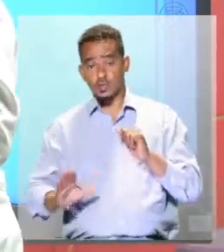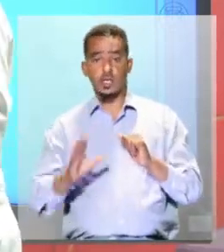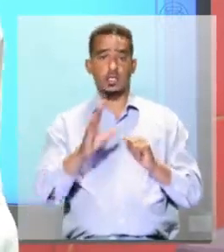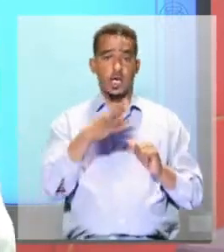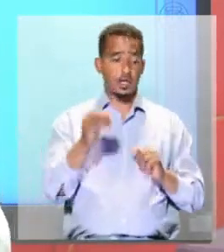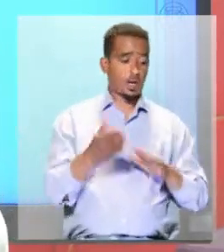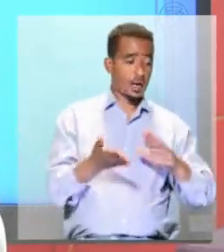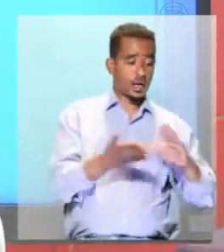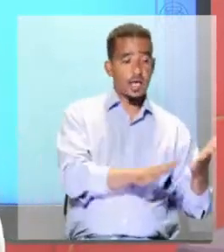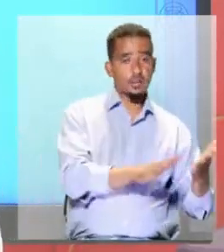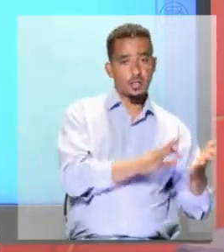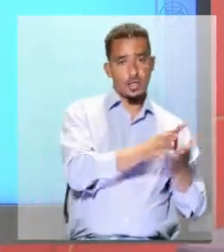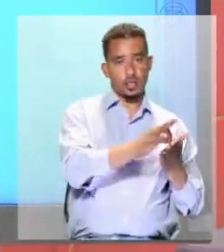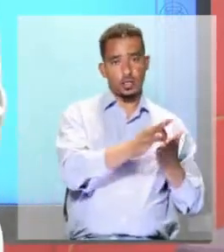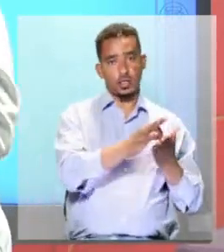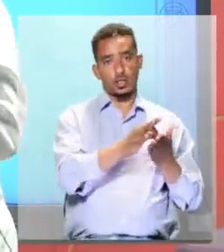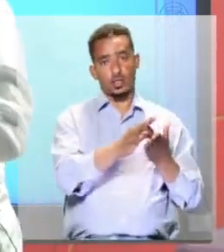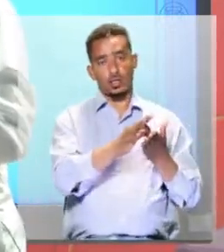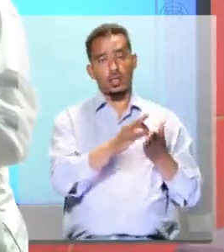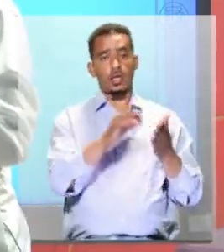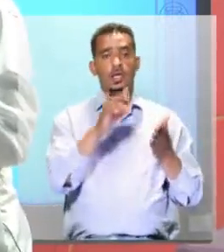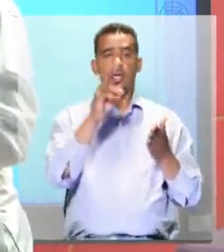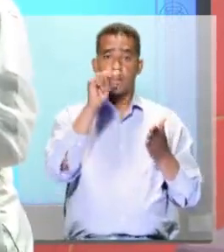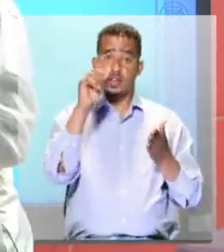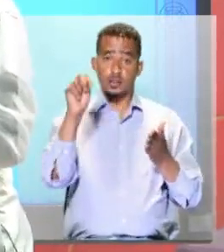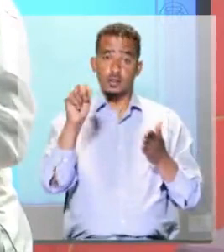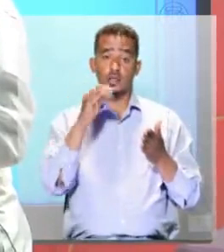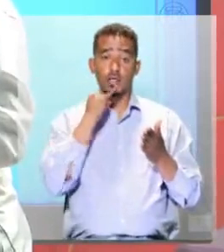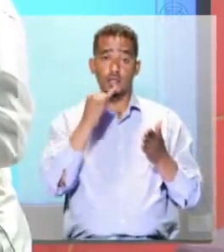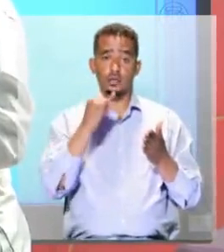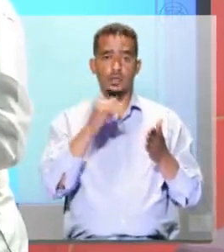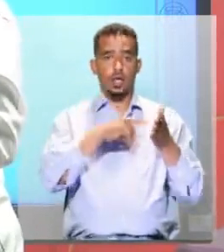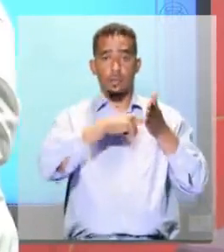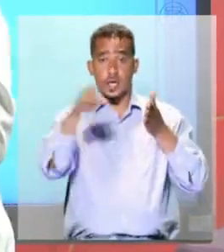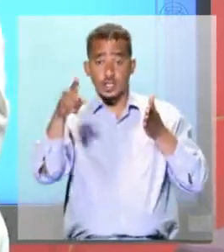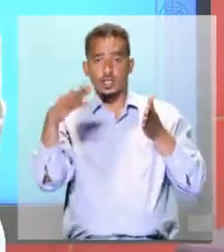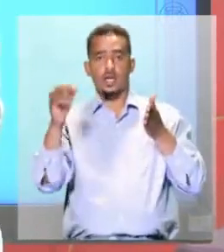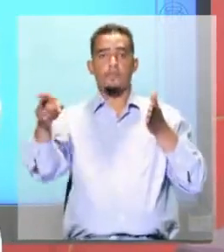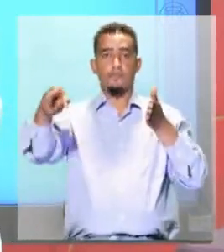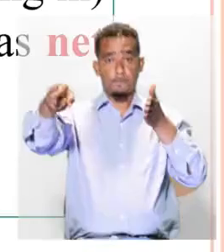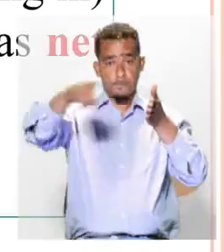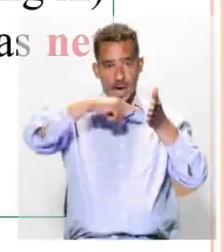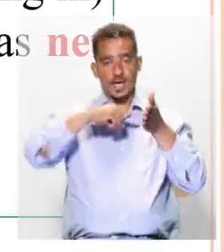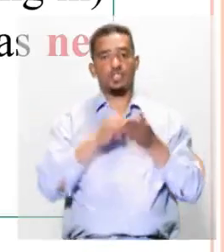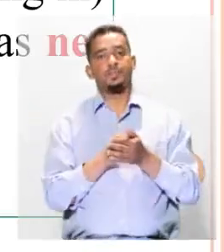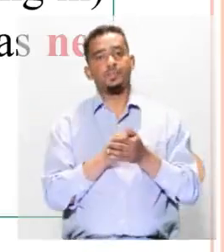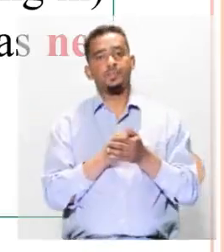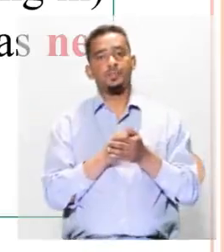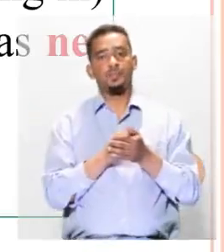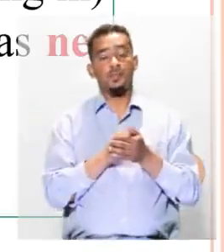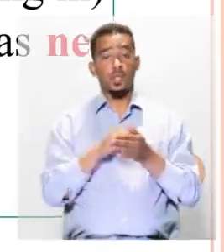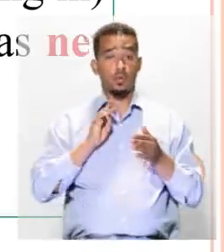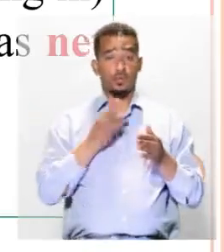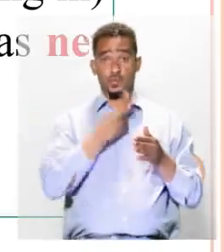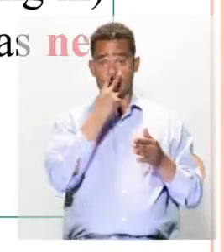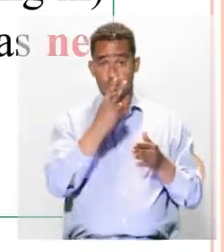rate. Net migration is the result of immigration and immigration. As we have seen